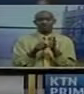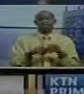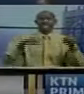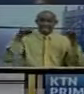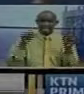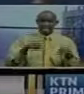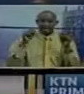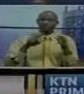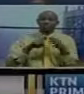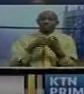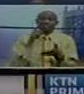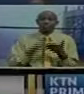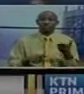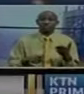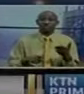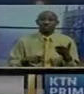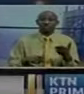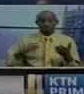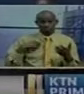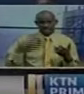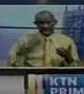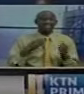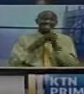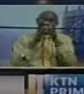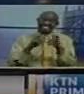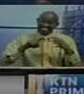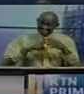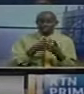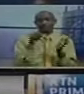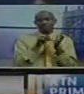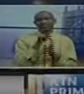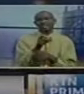leo kilichoanzisha ni viongozi.